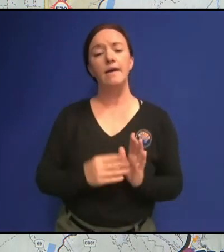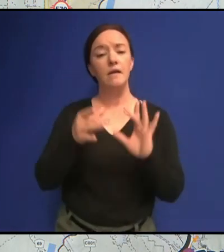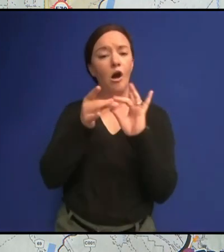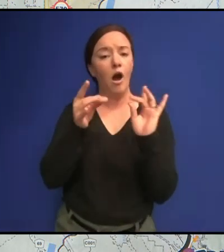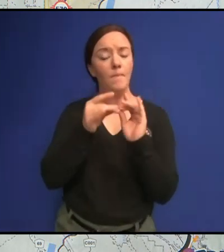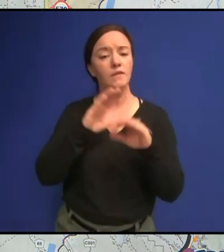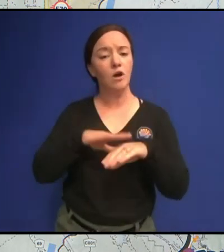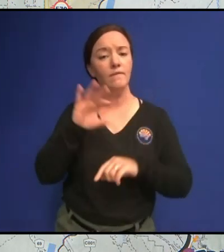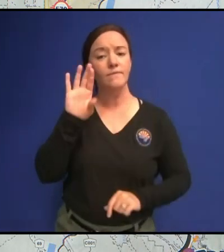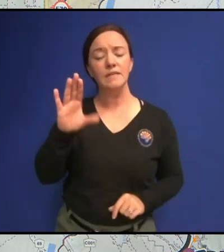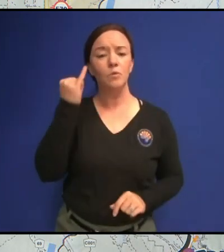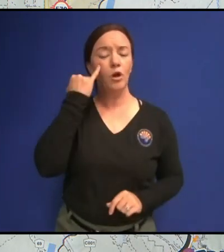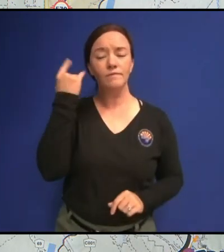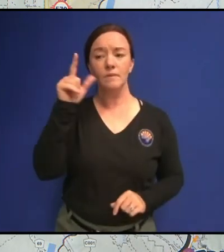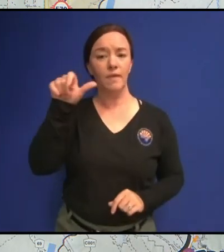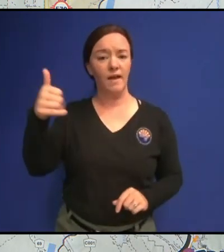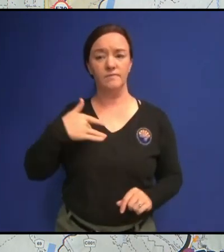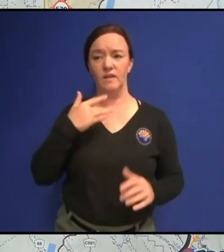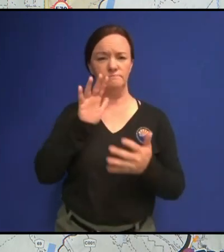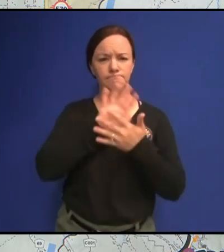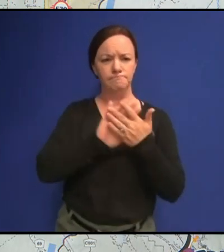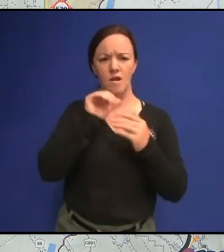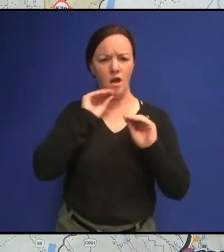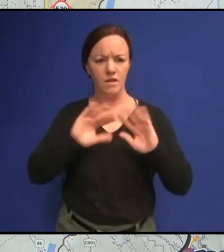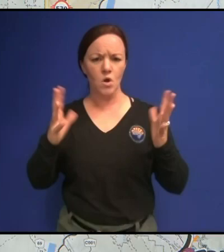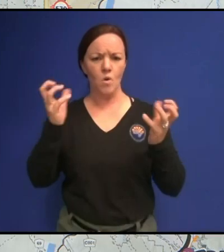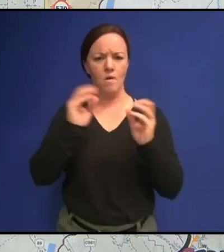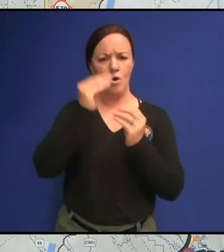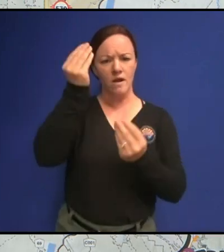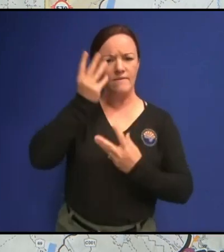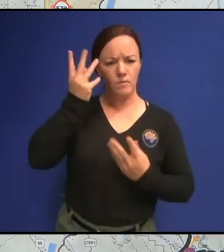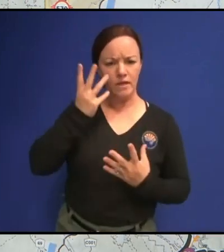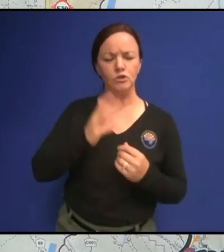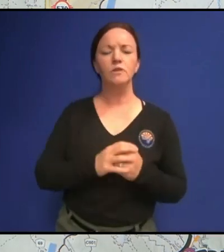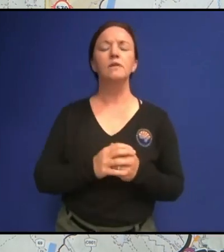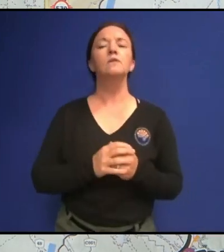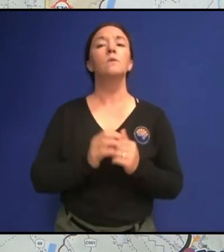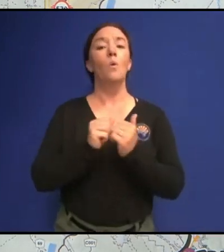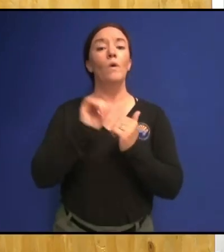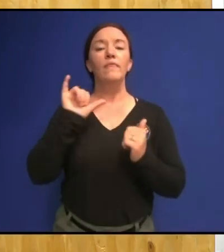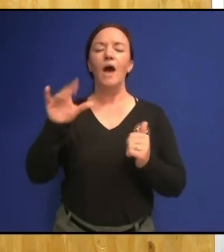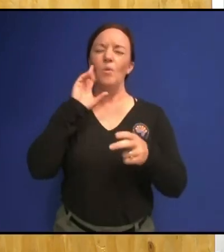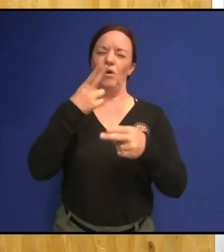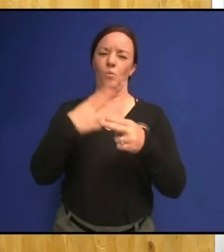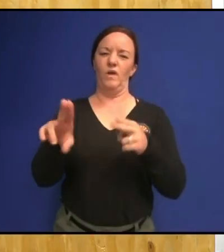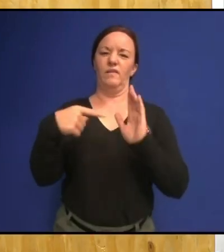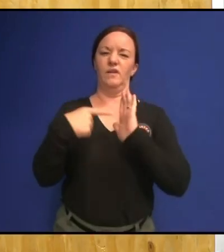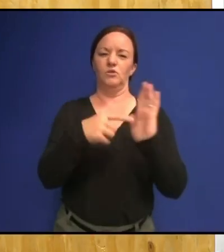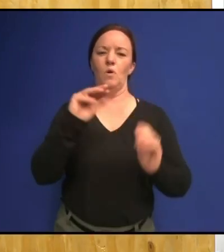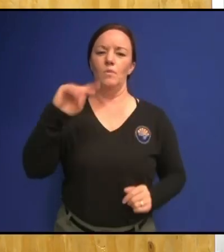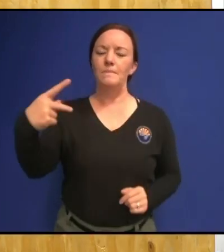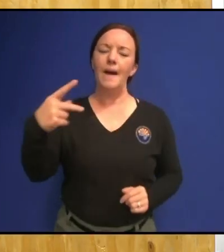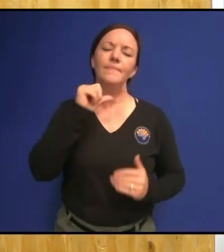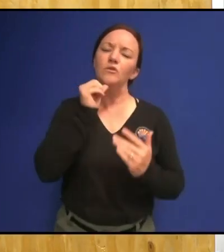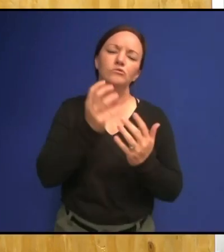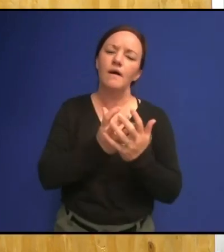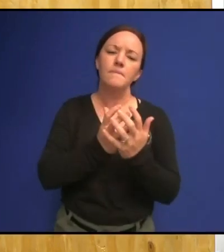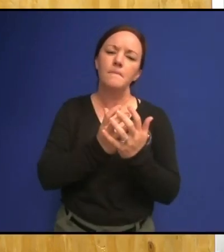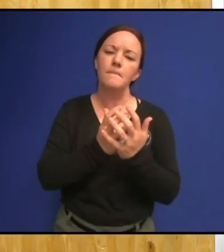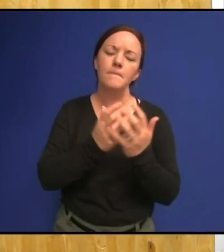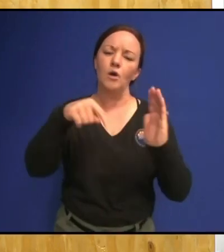unclear or that you need information about. And with that, I'll just quickly go to the map. There's really it's not the same kind